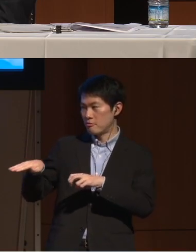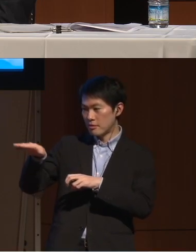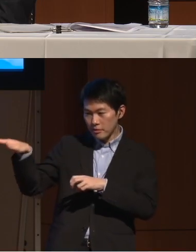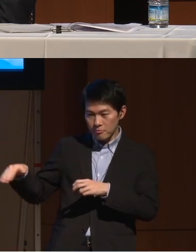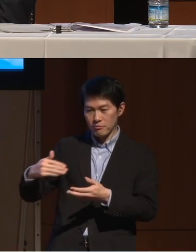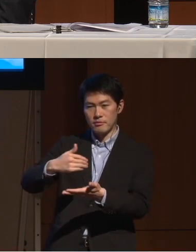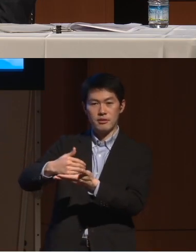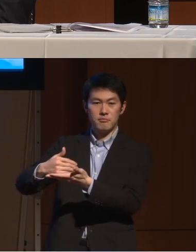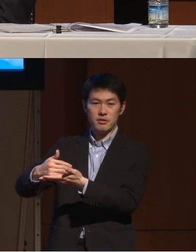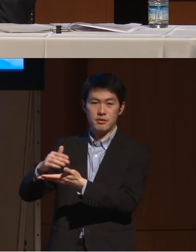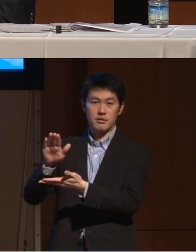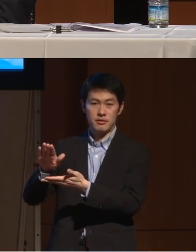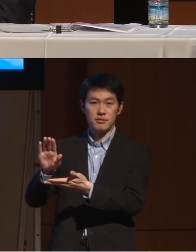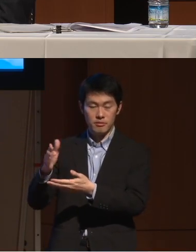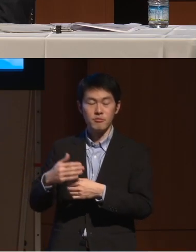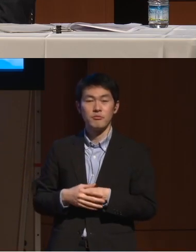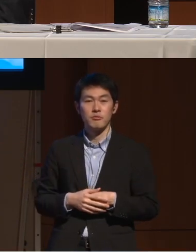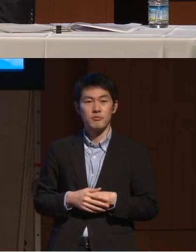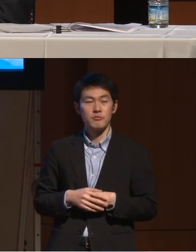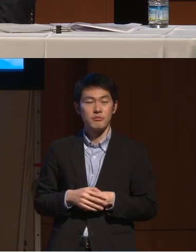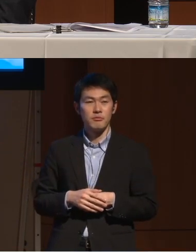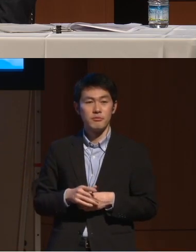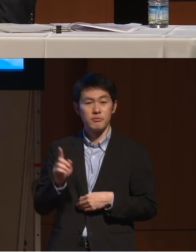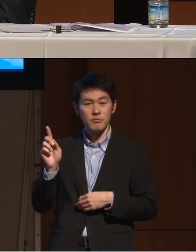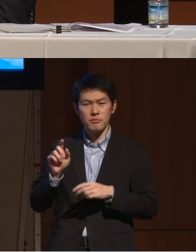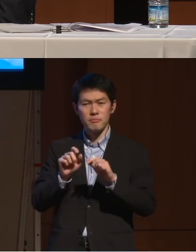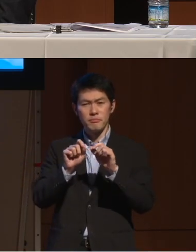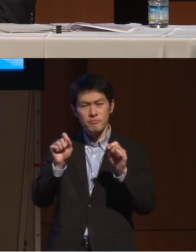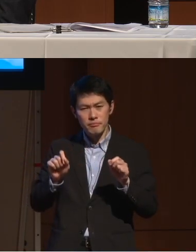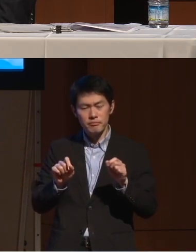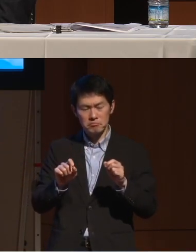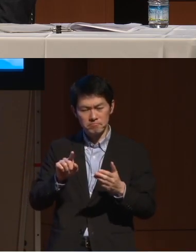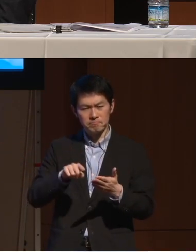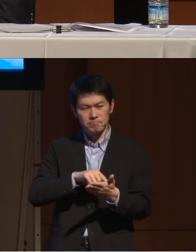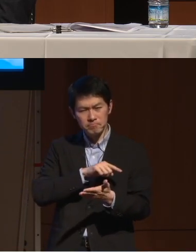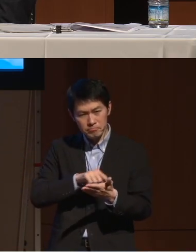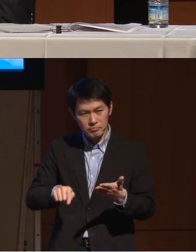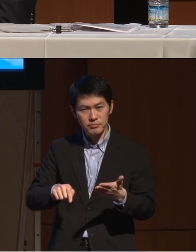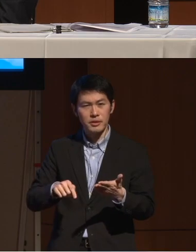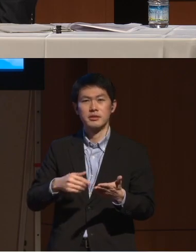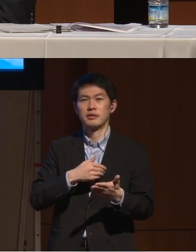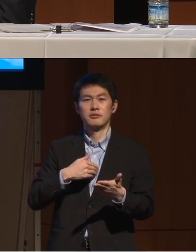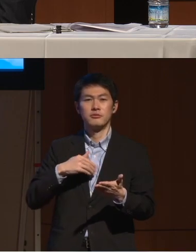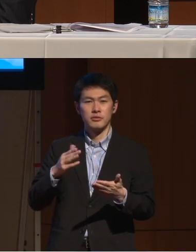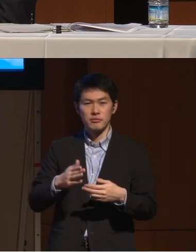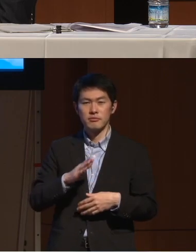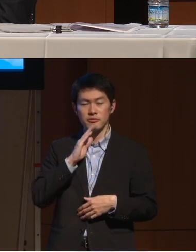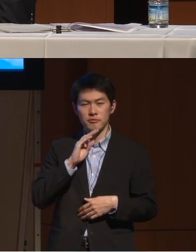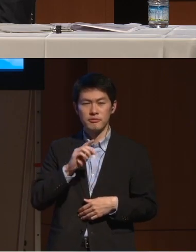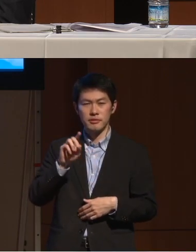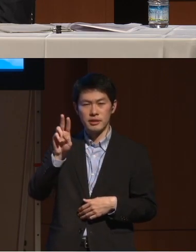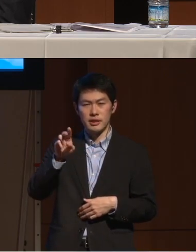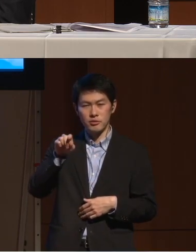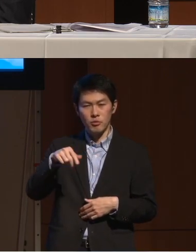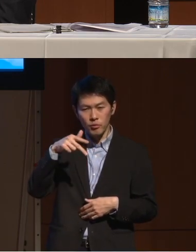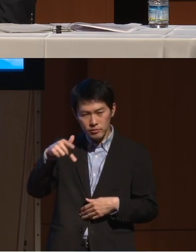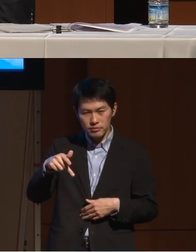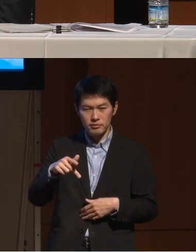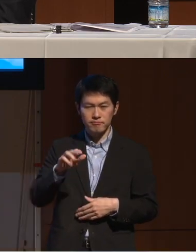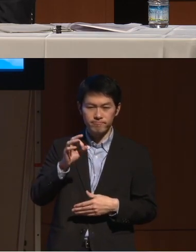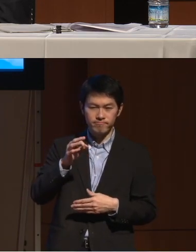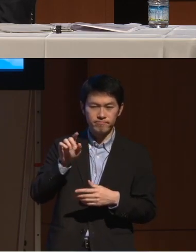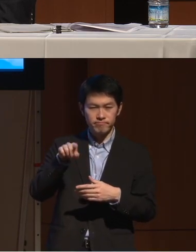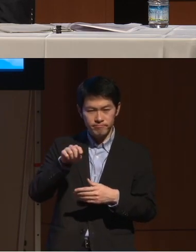a problem we can solve by putting the resources and the organization and the partnerships